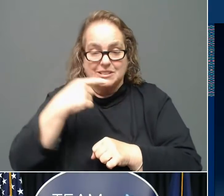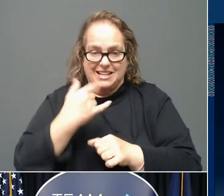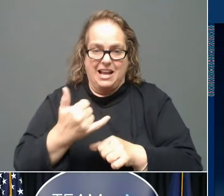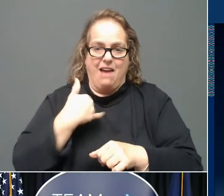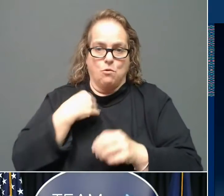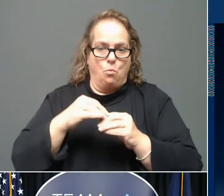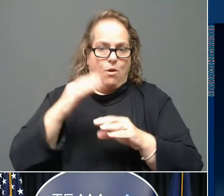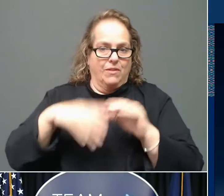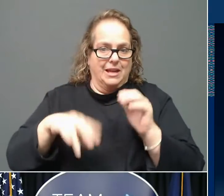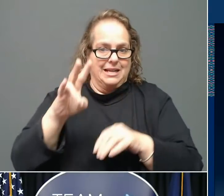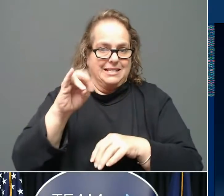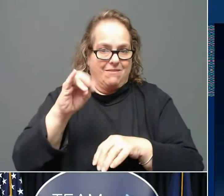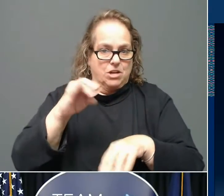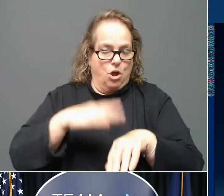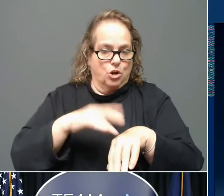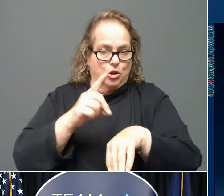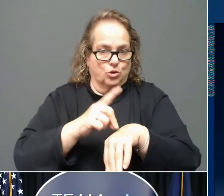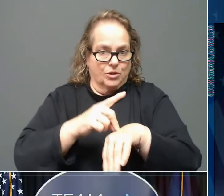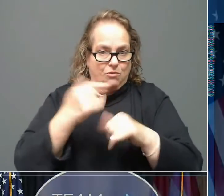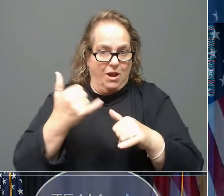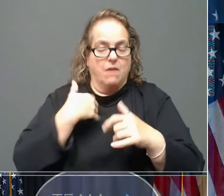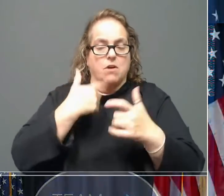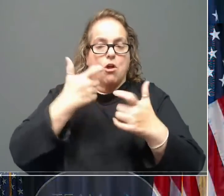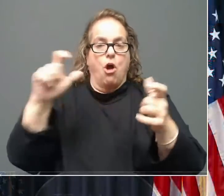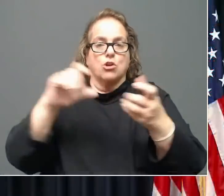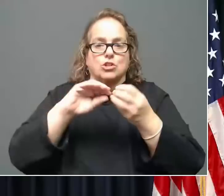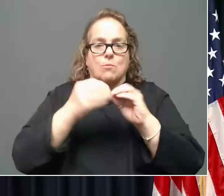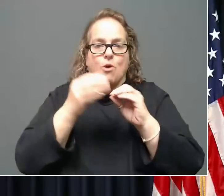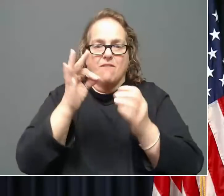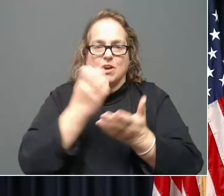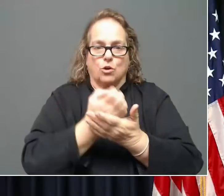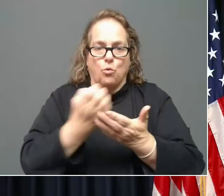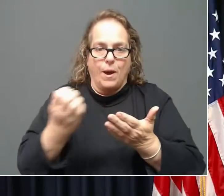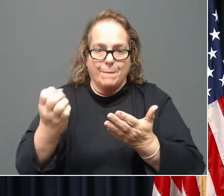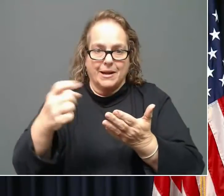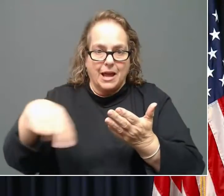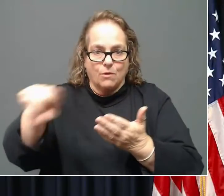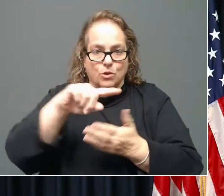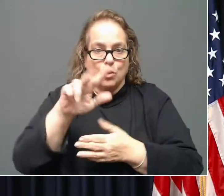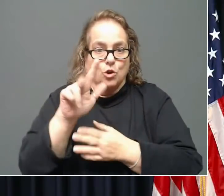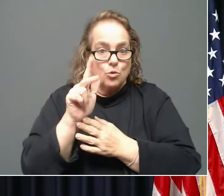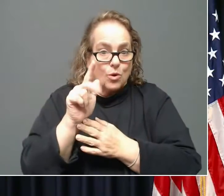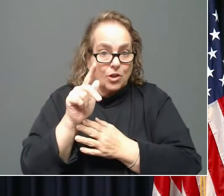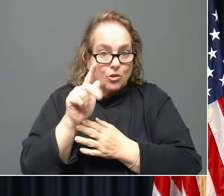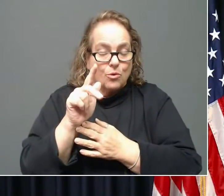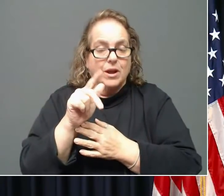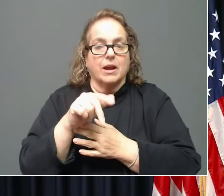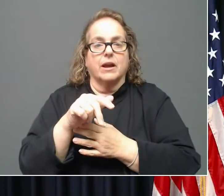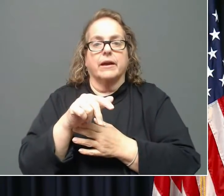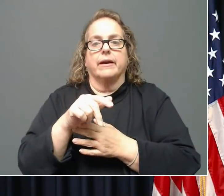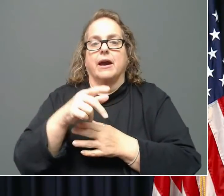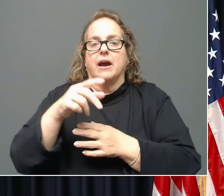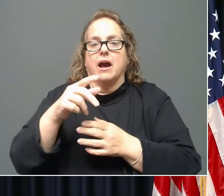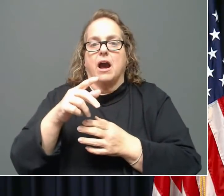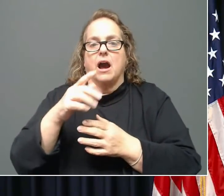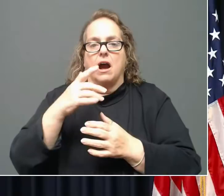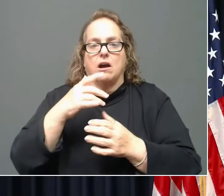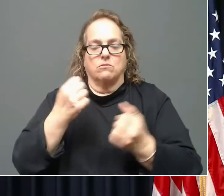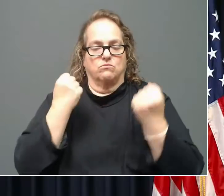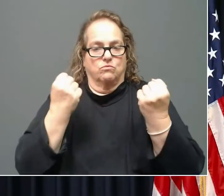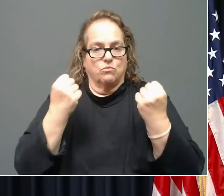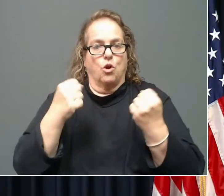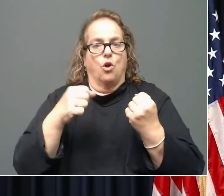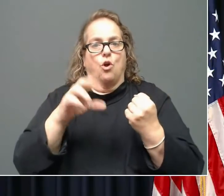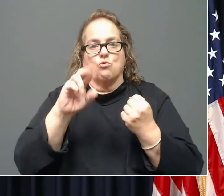we have a large number of equipment out in the field. We have 23 high axle vehicles, 4 rotorcraft,